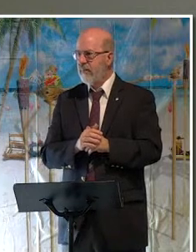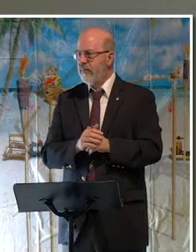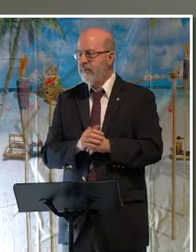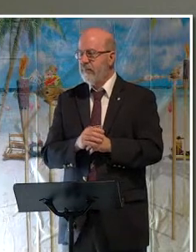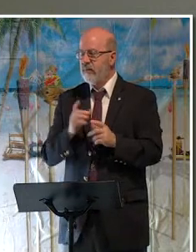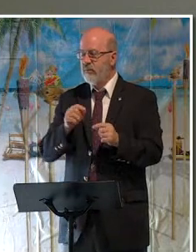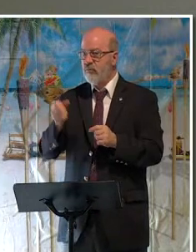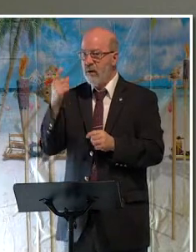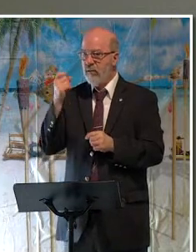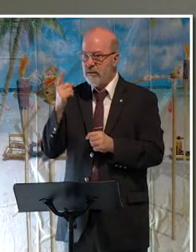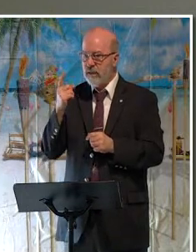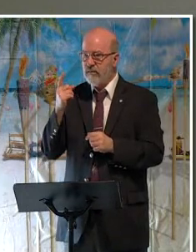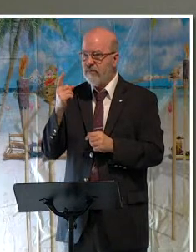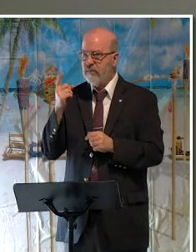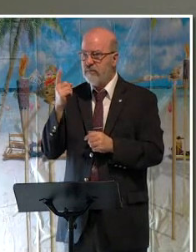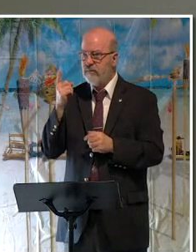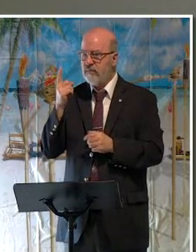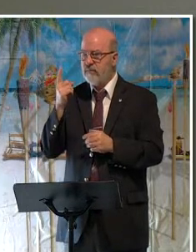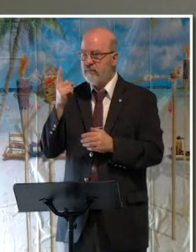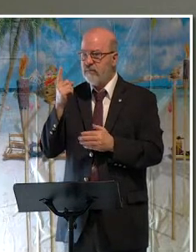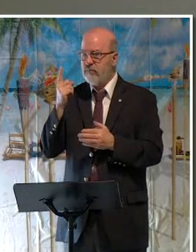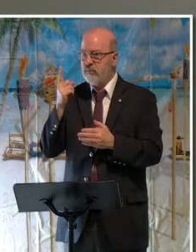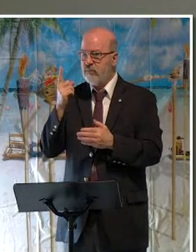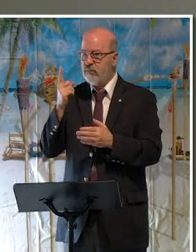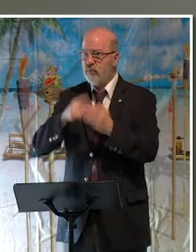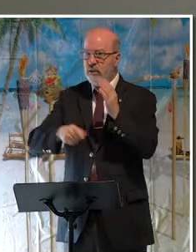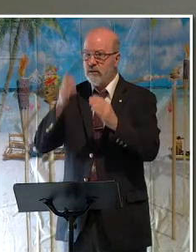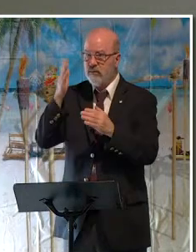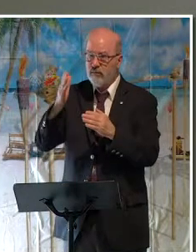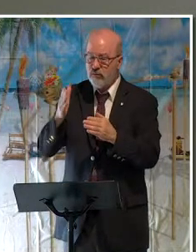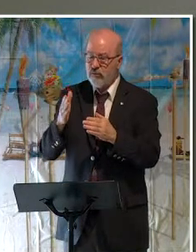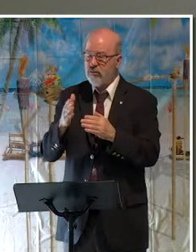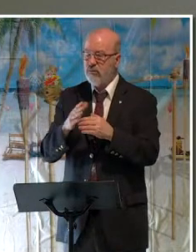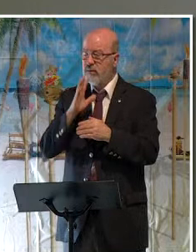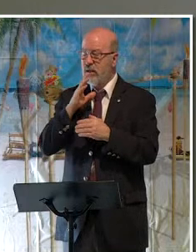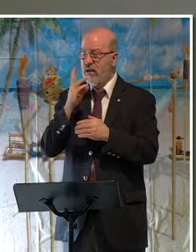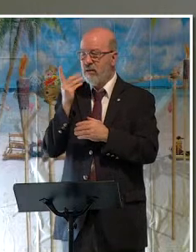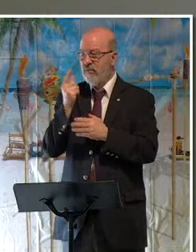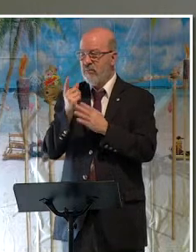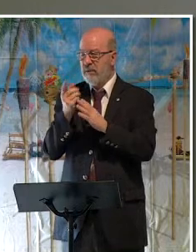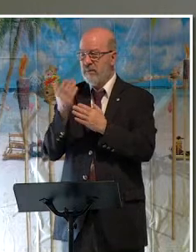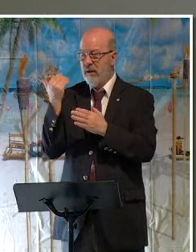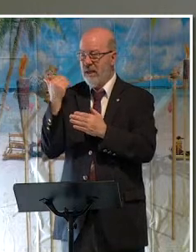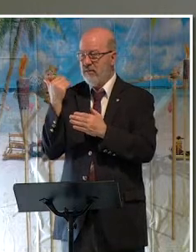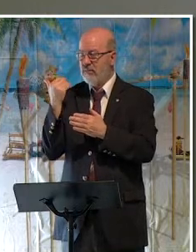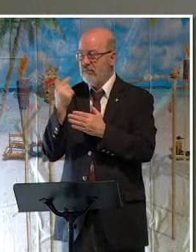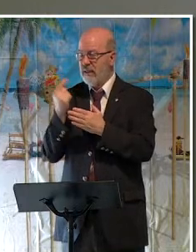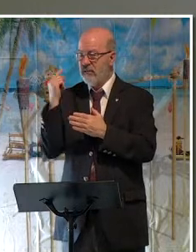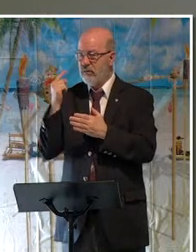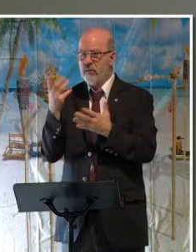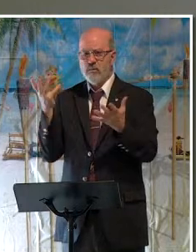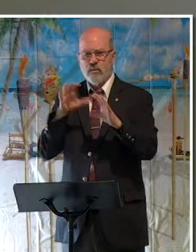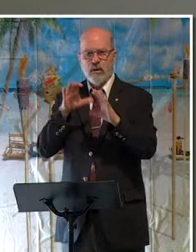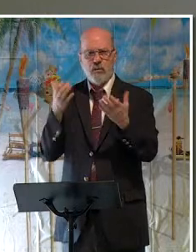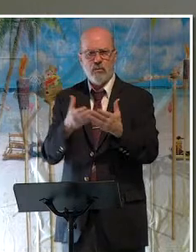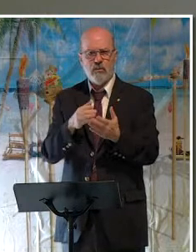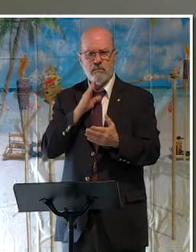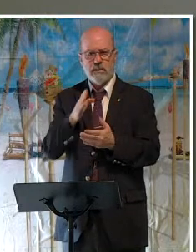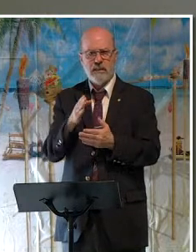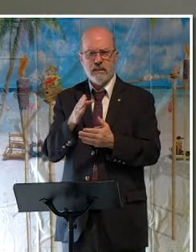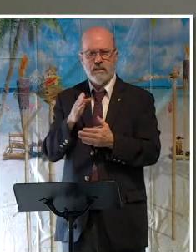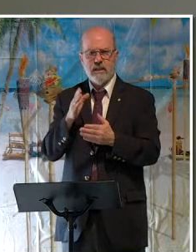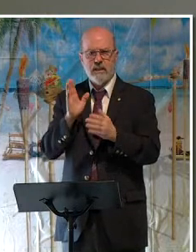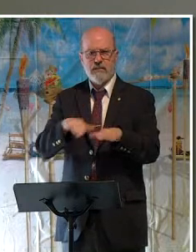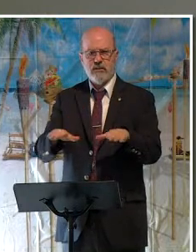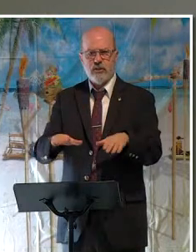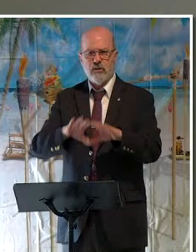Do you understand what is at stake? We talked about this for a few minutes last week. What's our world going to be like if the children